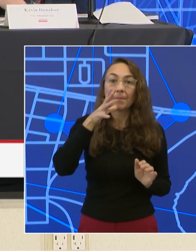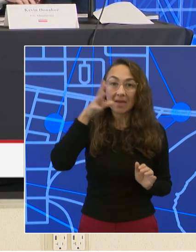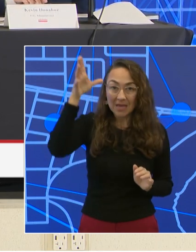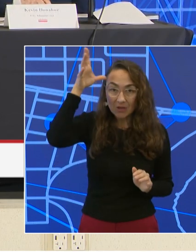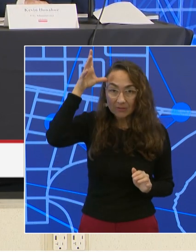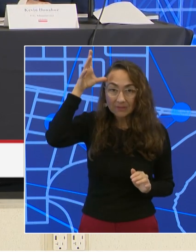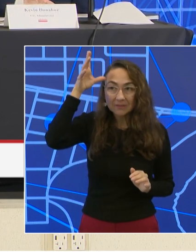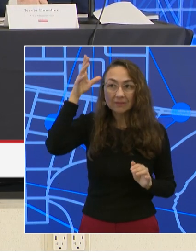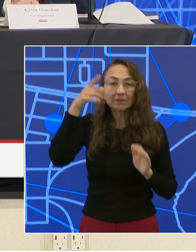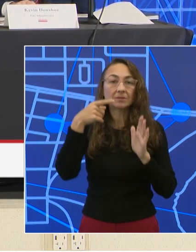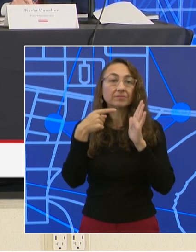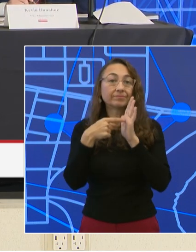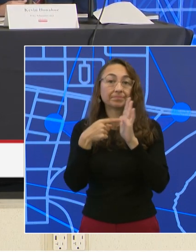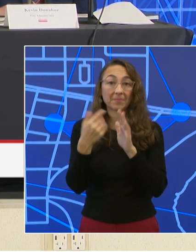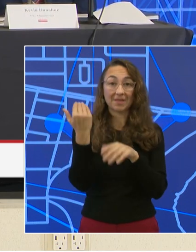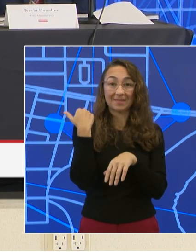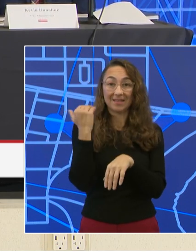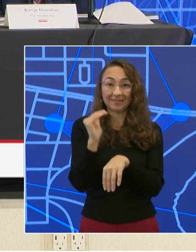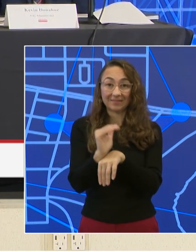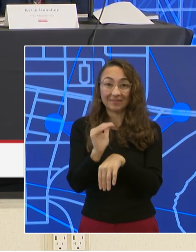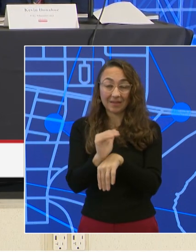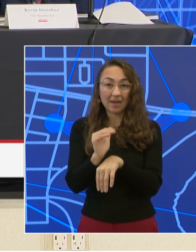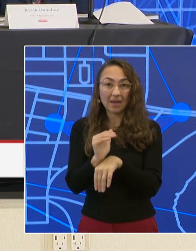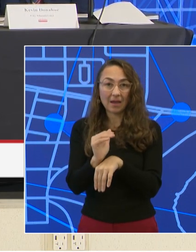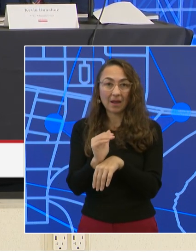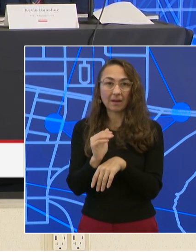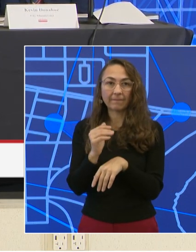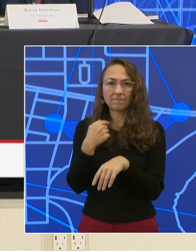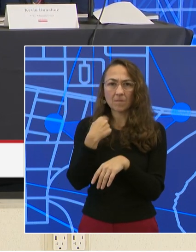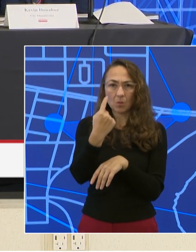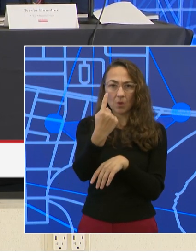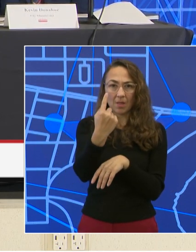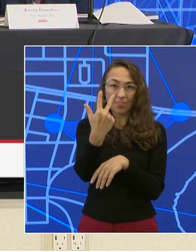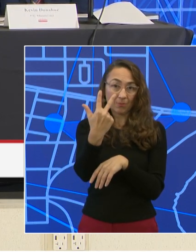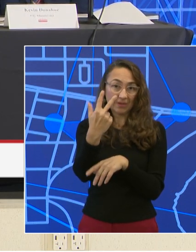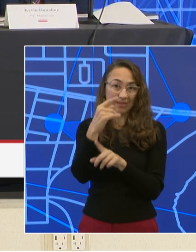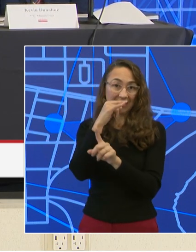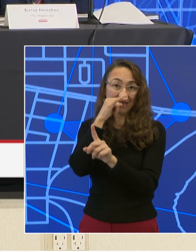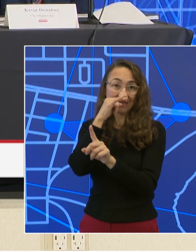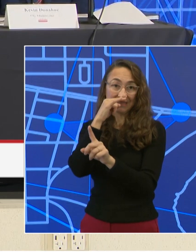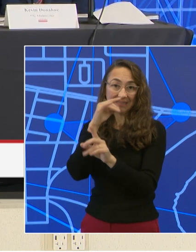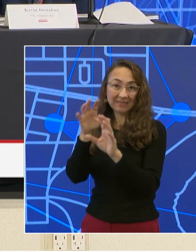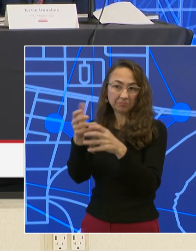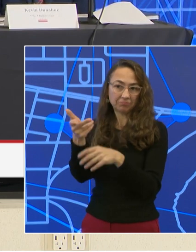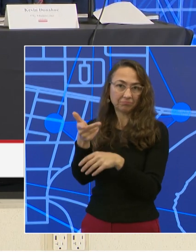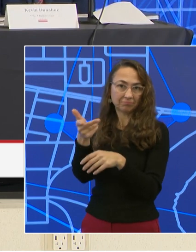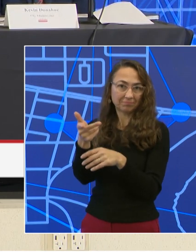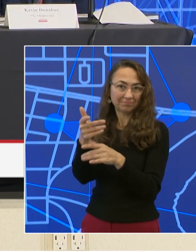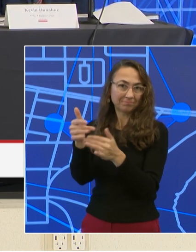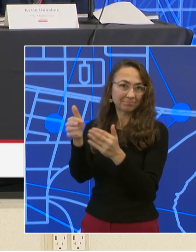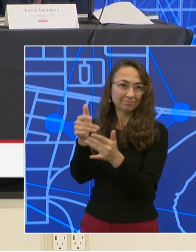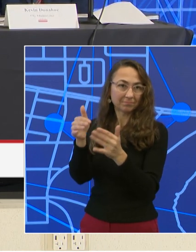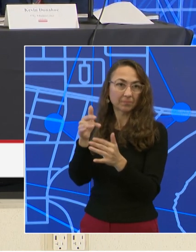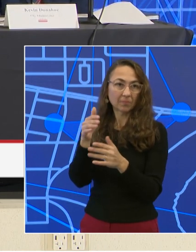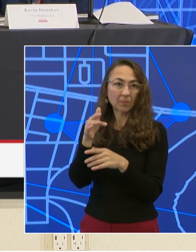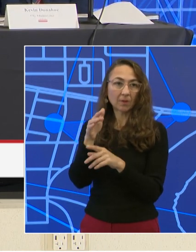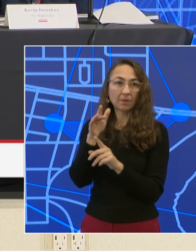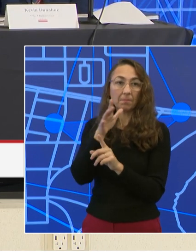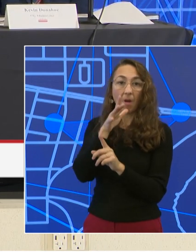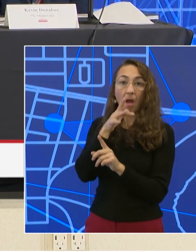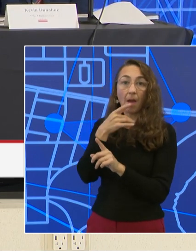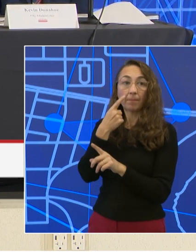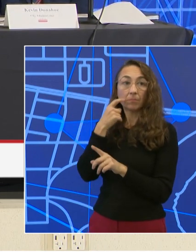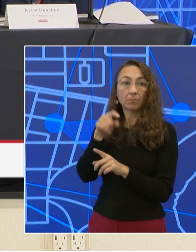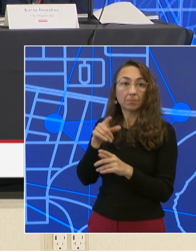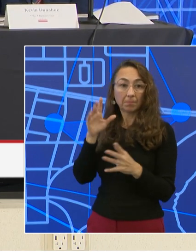juveniles where a parent called us and said that her son placed a gun under a pillow. And that's a big shift for us.